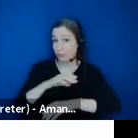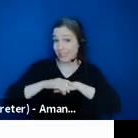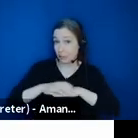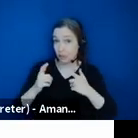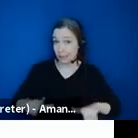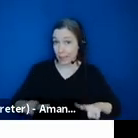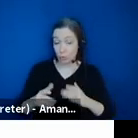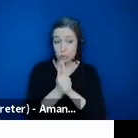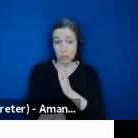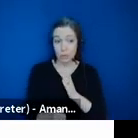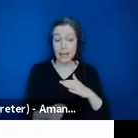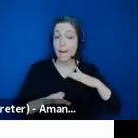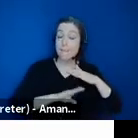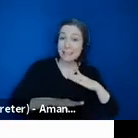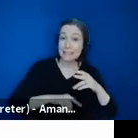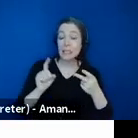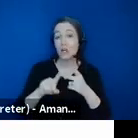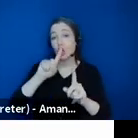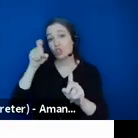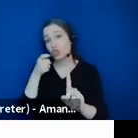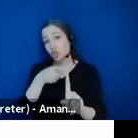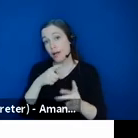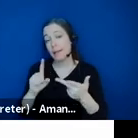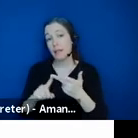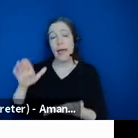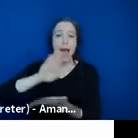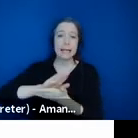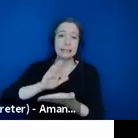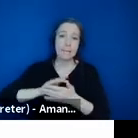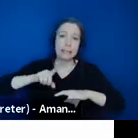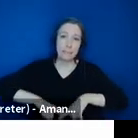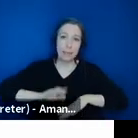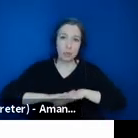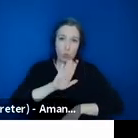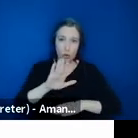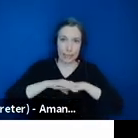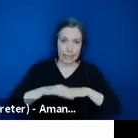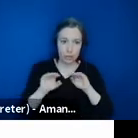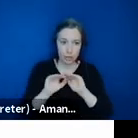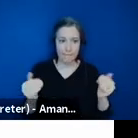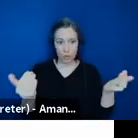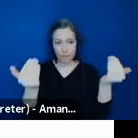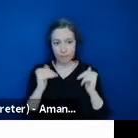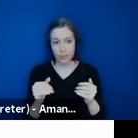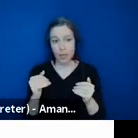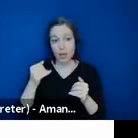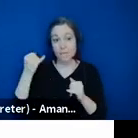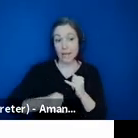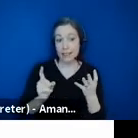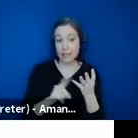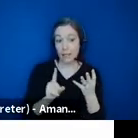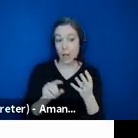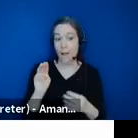ESL to targeted to academic depending on your level. And then finally, on this slide there's multicultural student services,